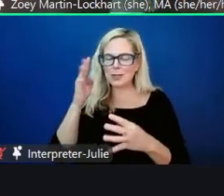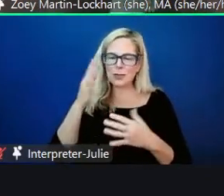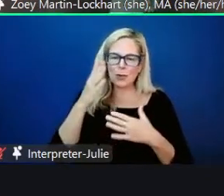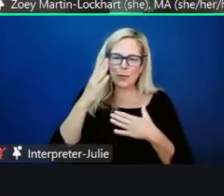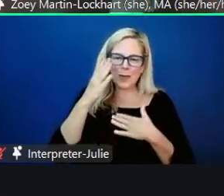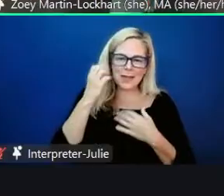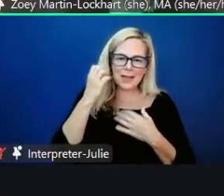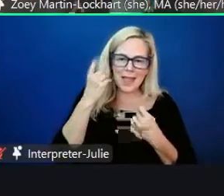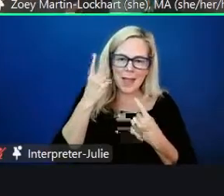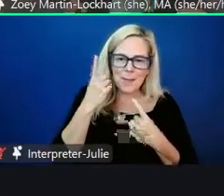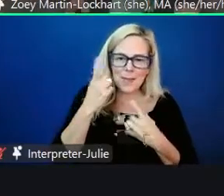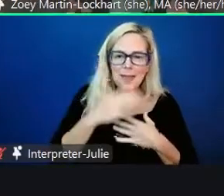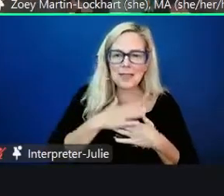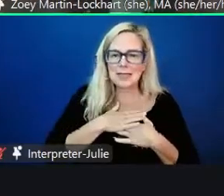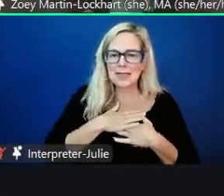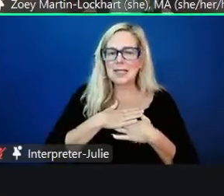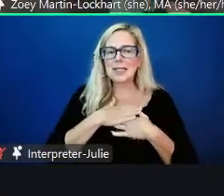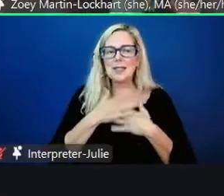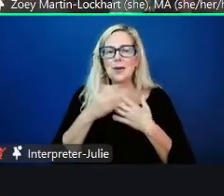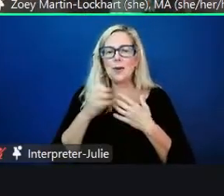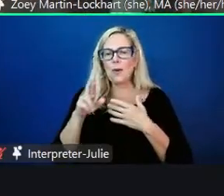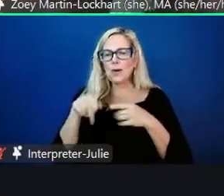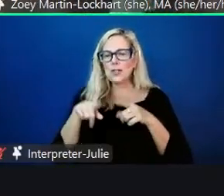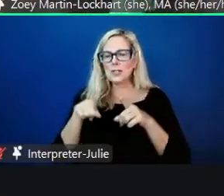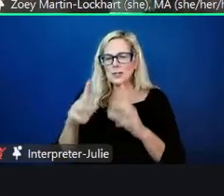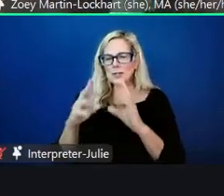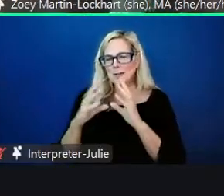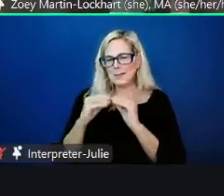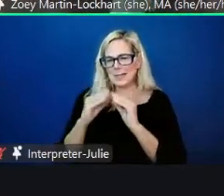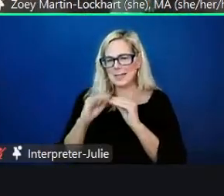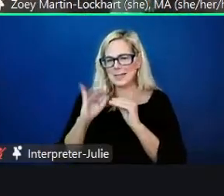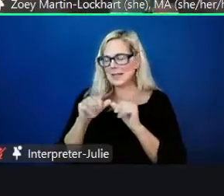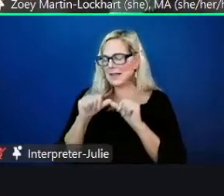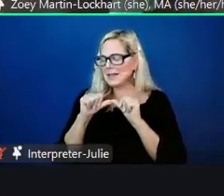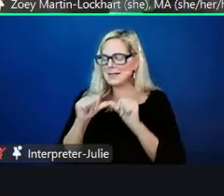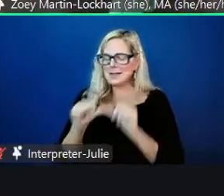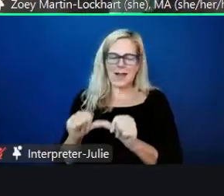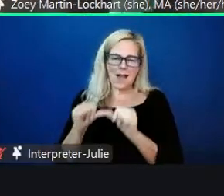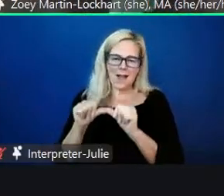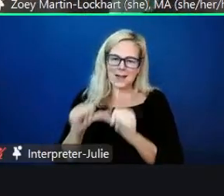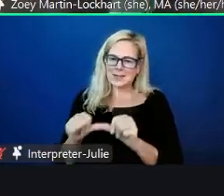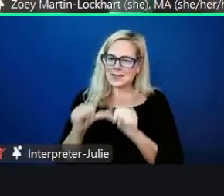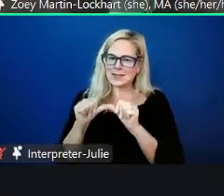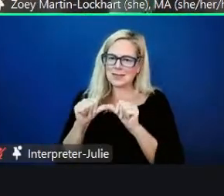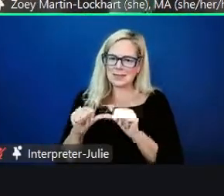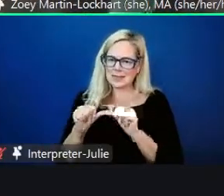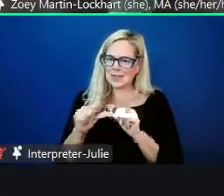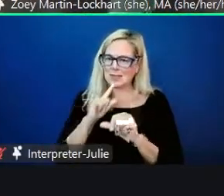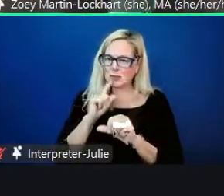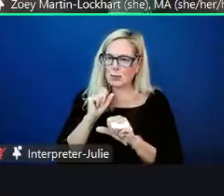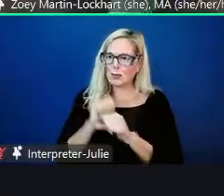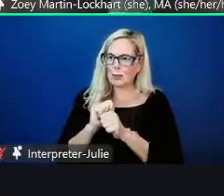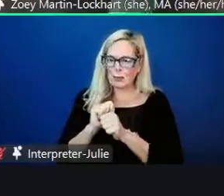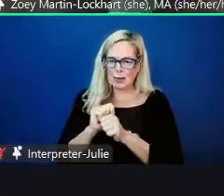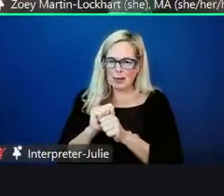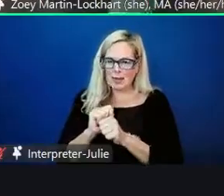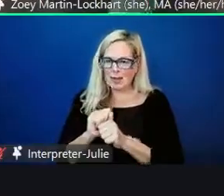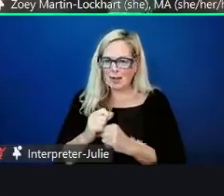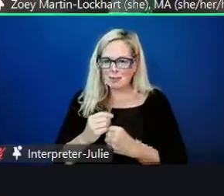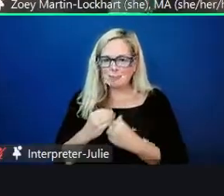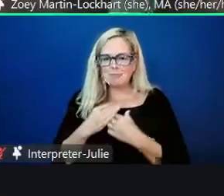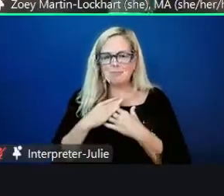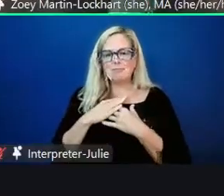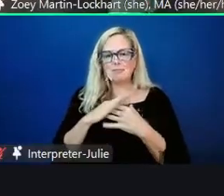at interstitial moments in meetings is a constant, a resource, and the glue in disability medical